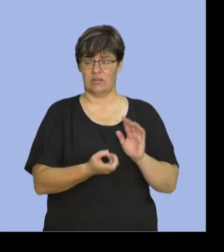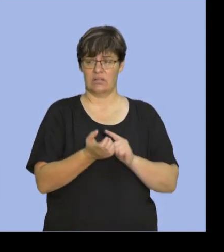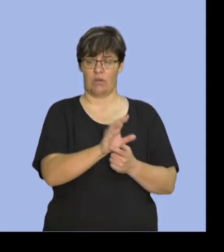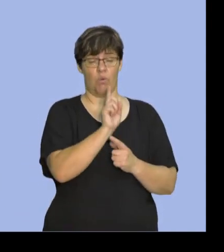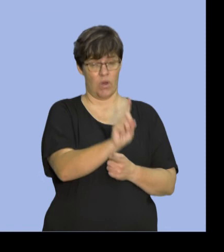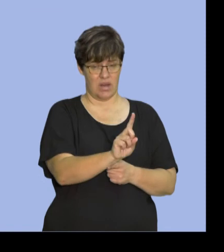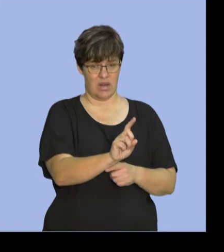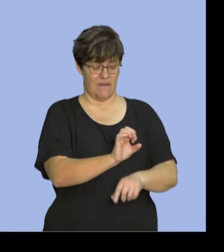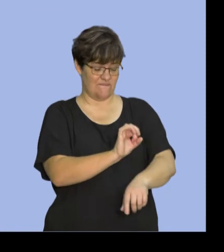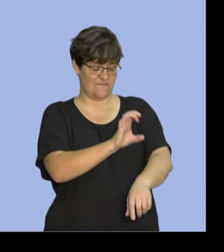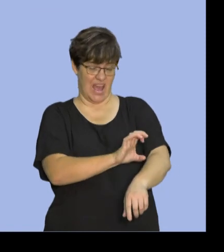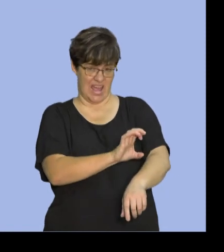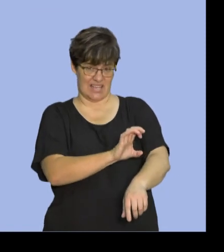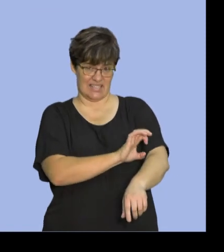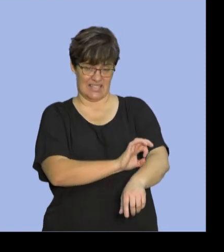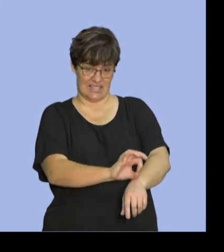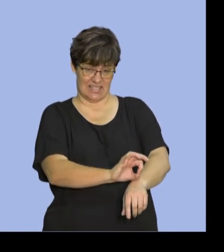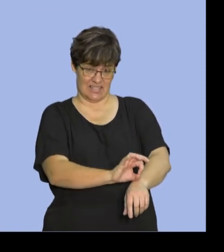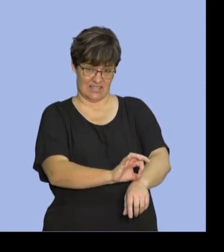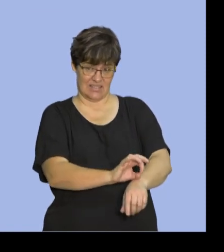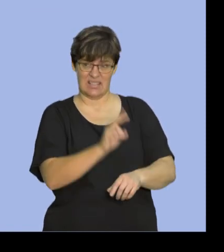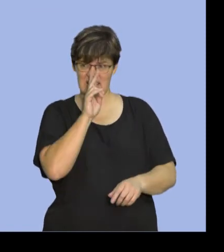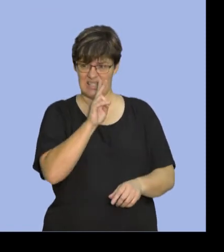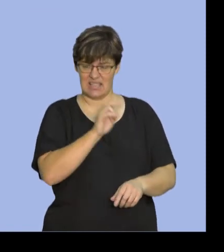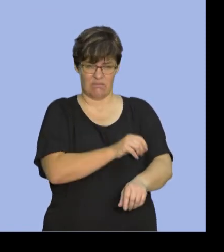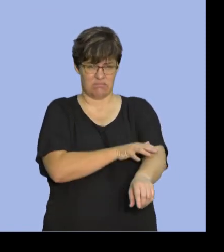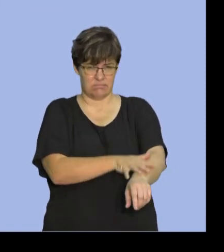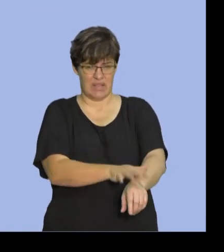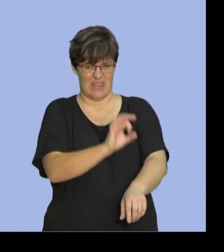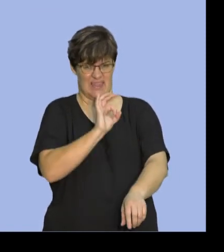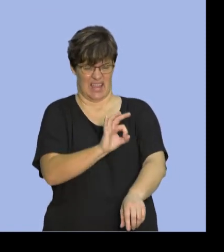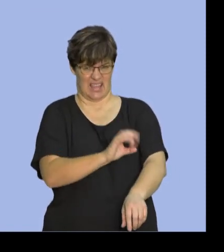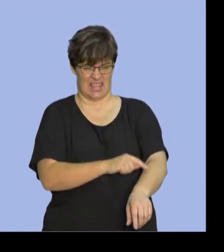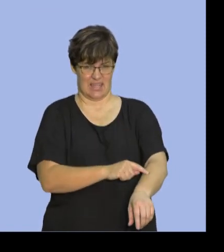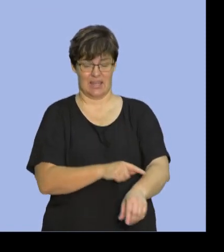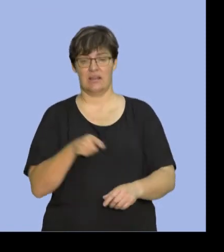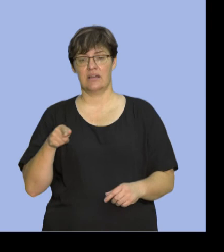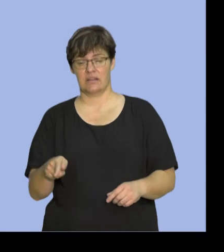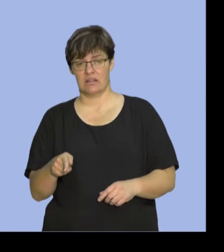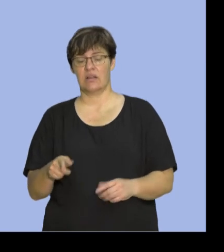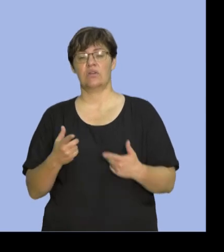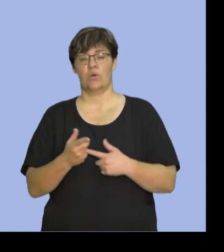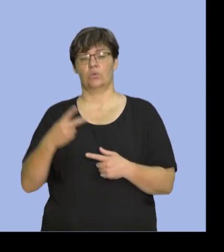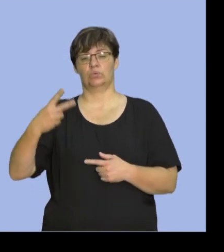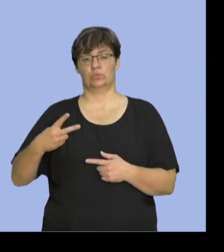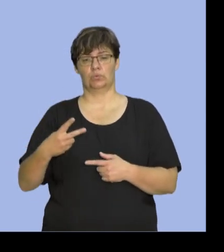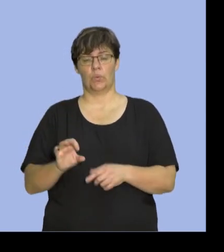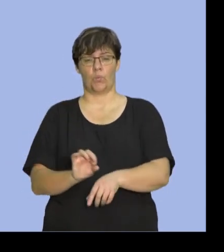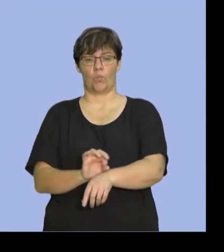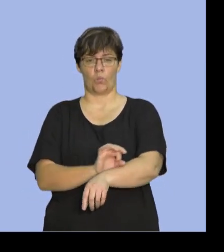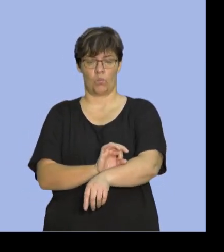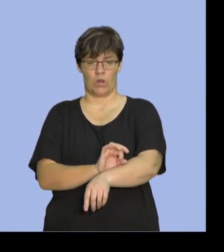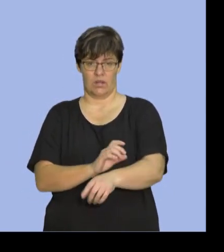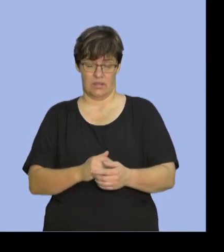is vasodilation. You can see that the vessels are much thicker, whereas here in diagram 2 there is vasoconstriction.